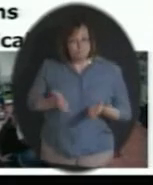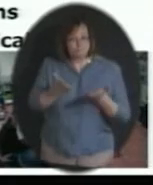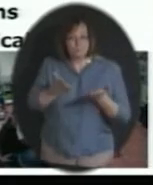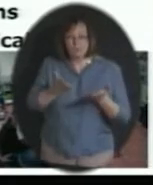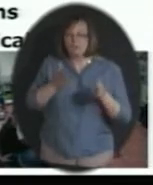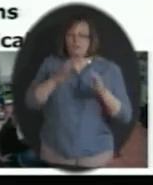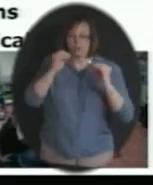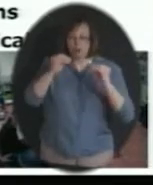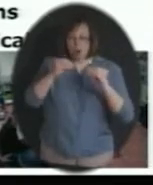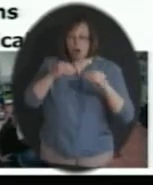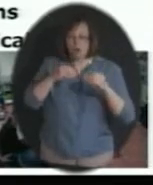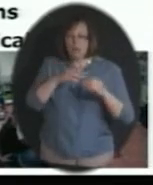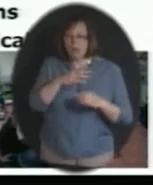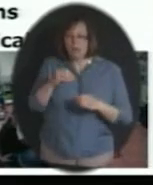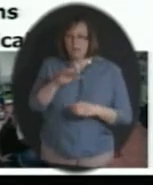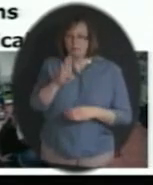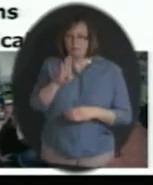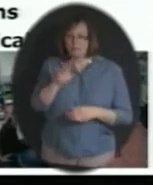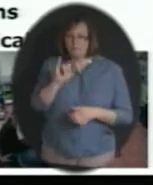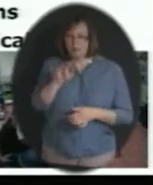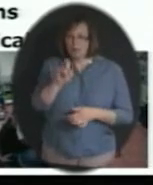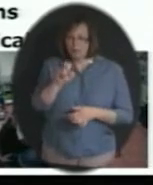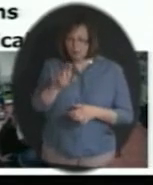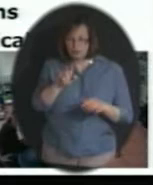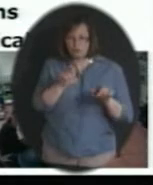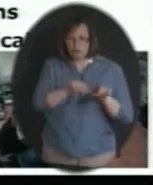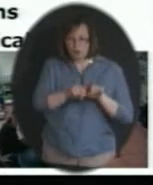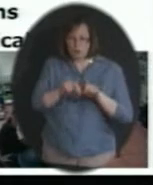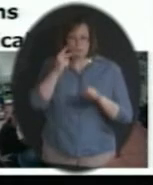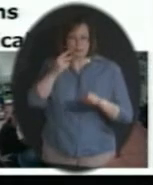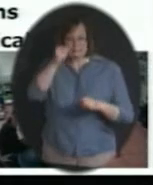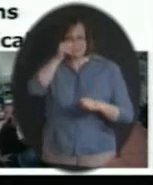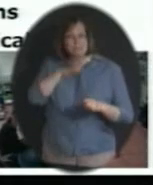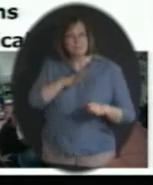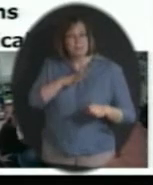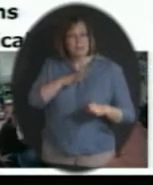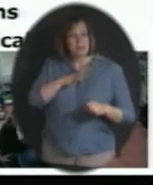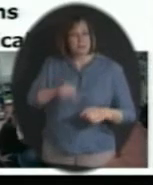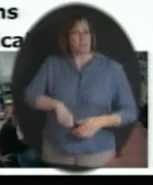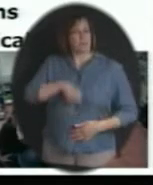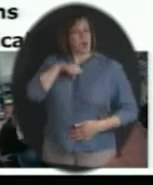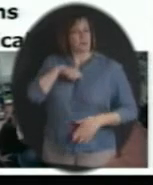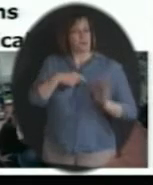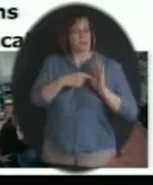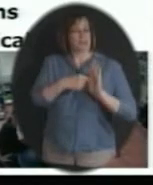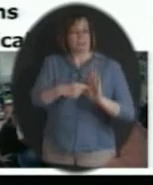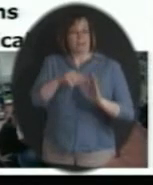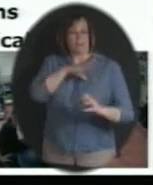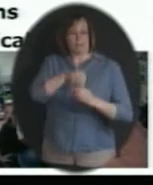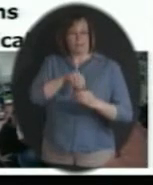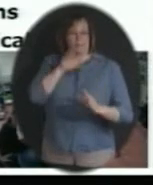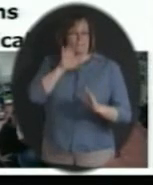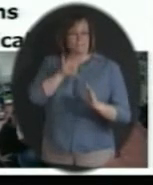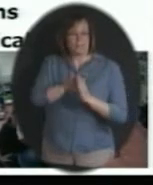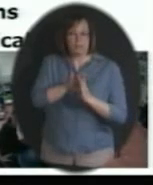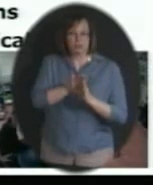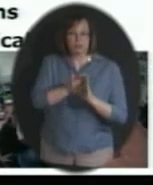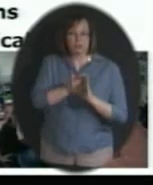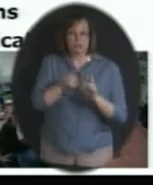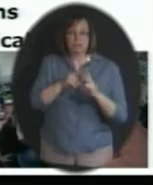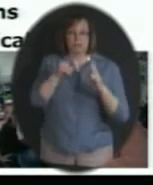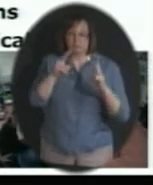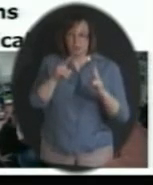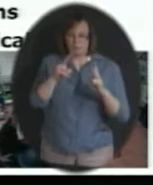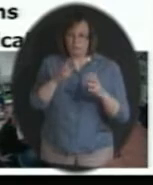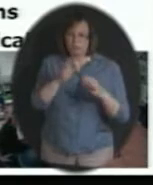Avid. And the Avid binder, which you can also see this young man proudly displaying in this picture, is very